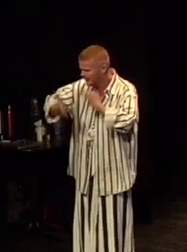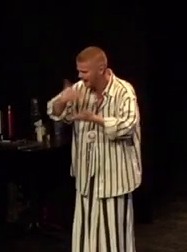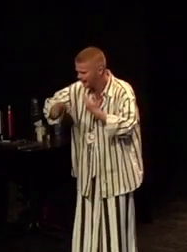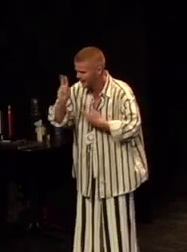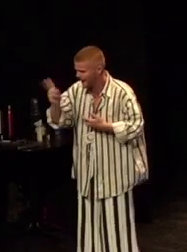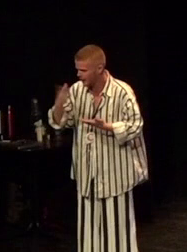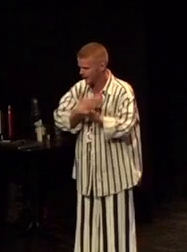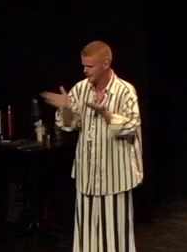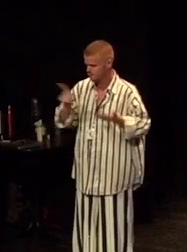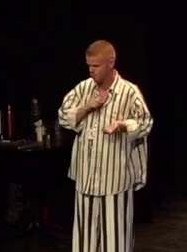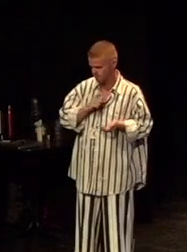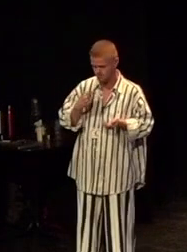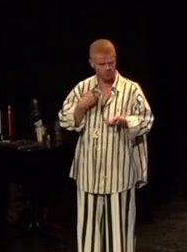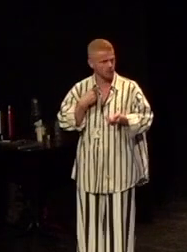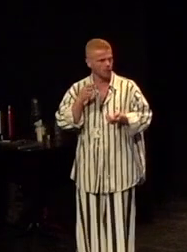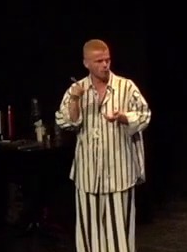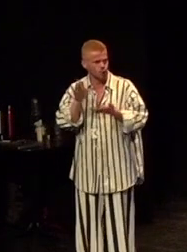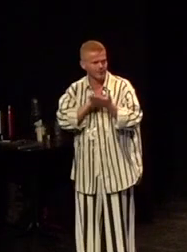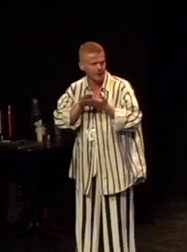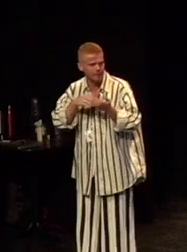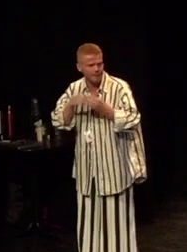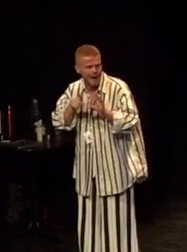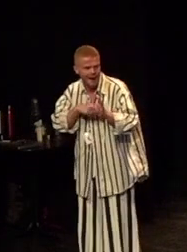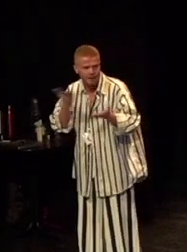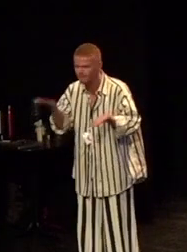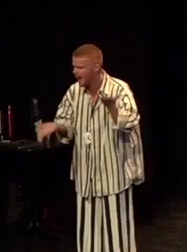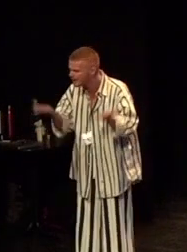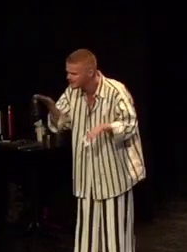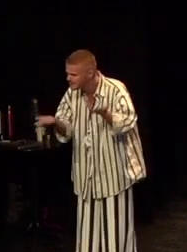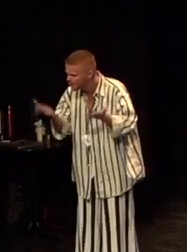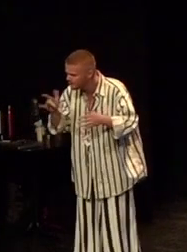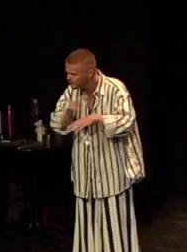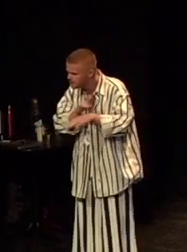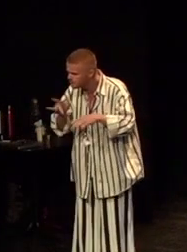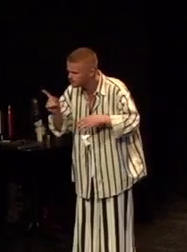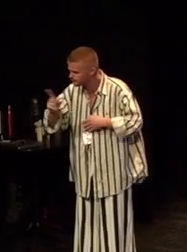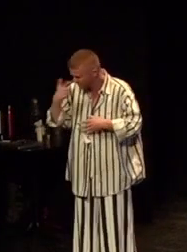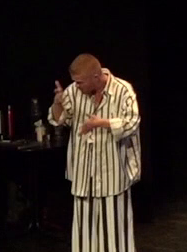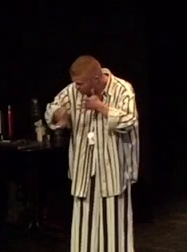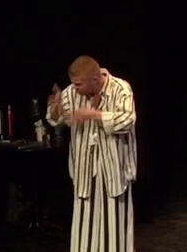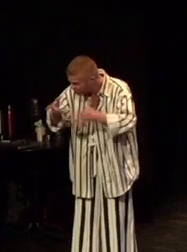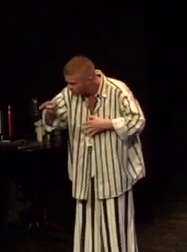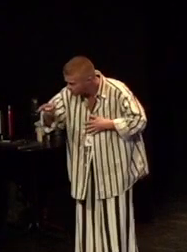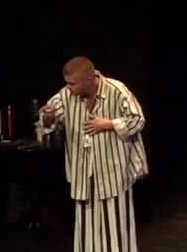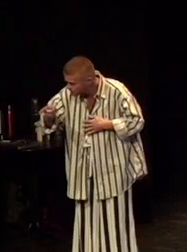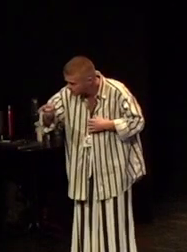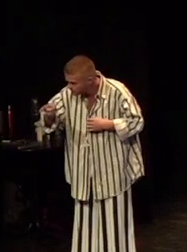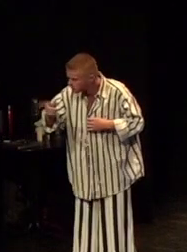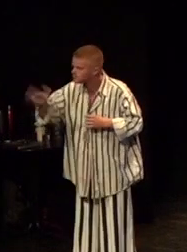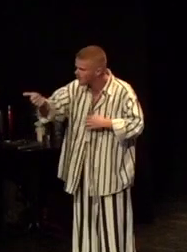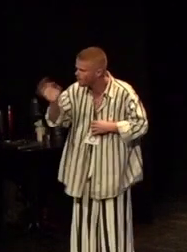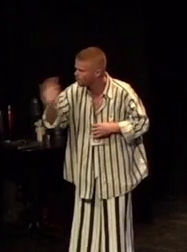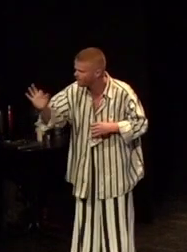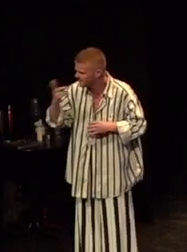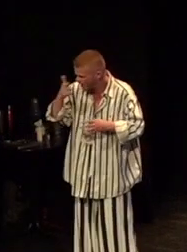to maybe a bit too jargon heavy. Maybe just explain it in a bit more clearer terms. What you mean by achieving a balance of performance and theatre? Could you